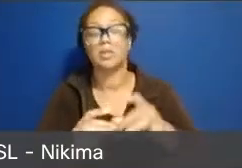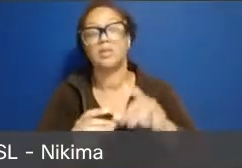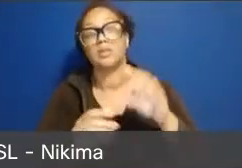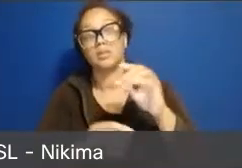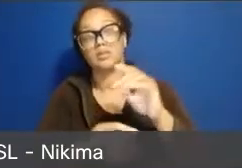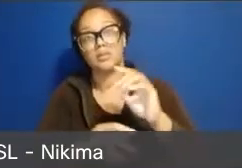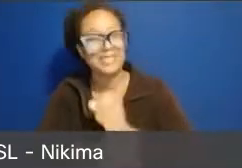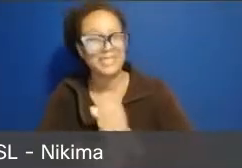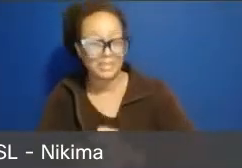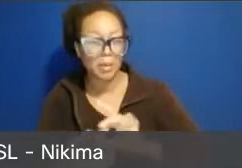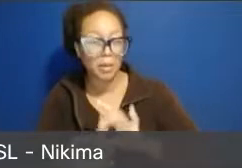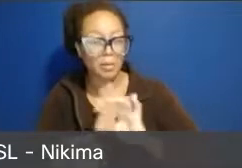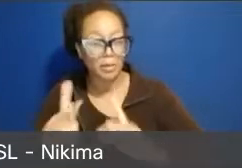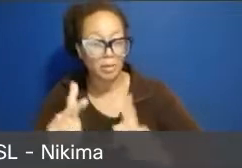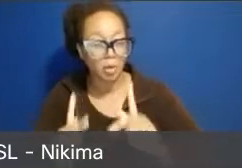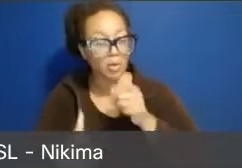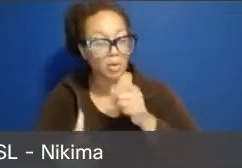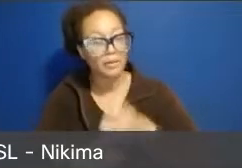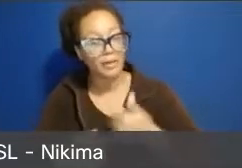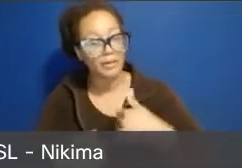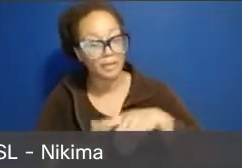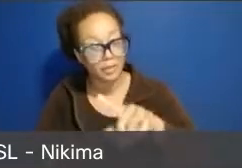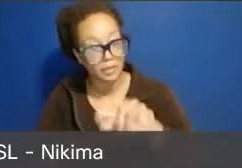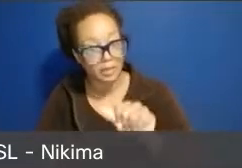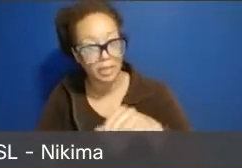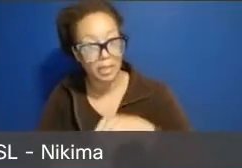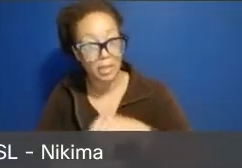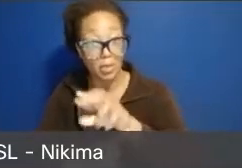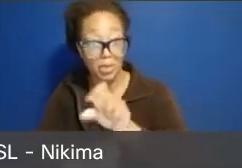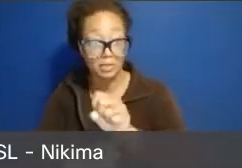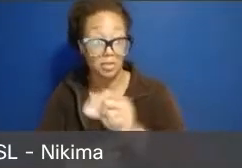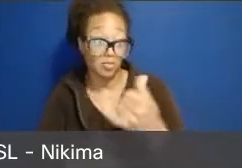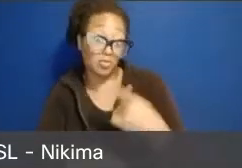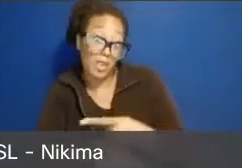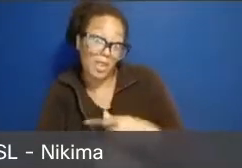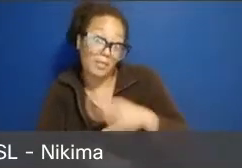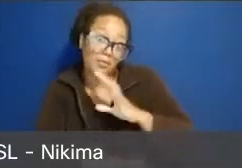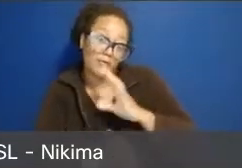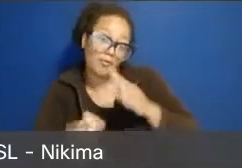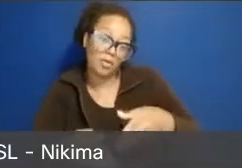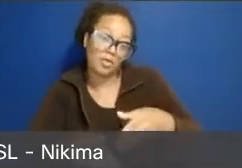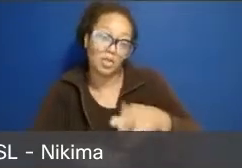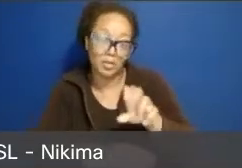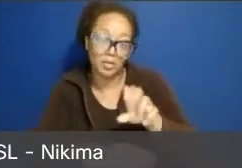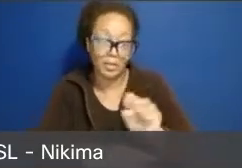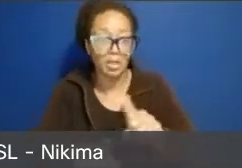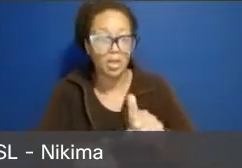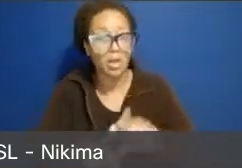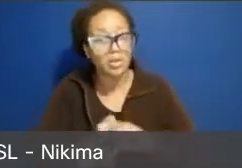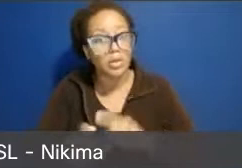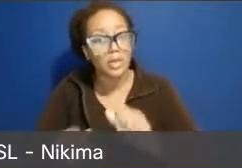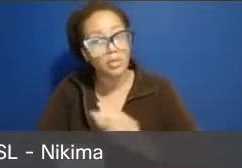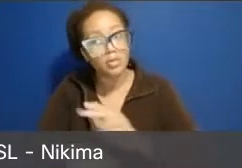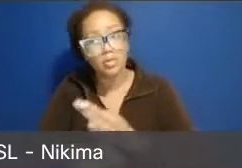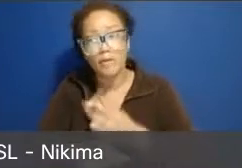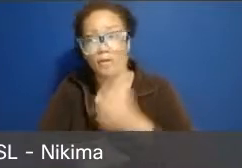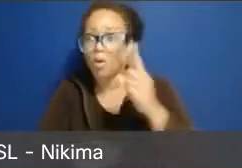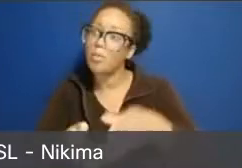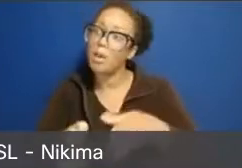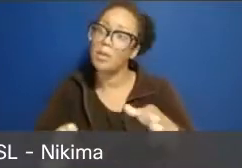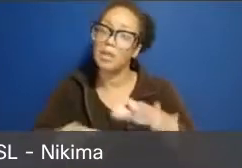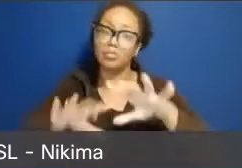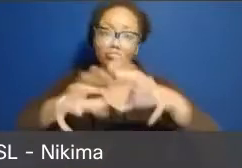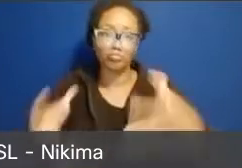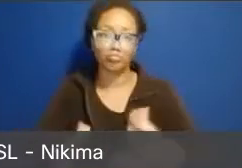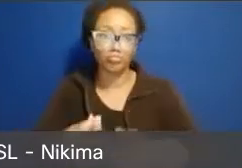For this example, I'm doing the United States, but you can look at it in other geographies. We're also going to look at some